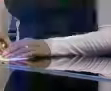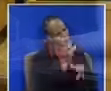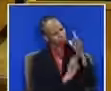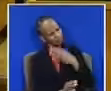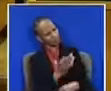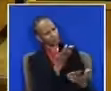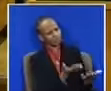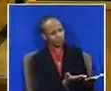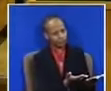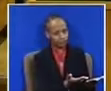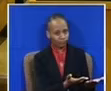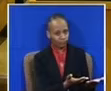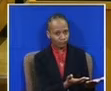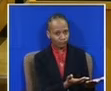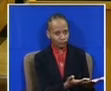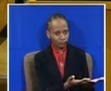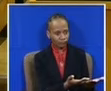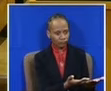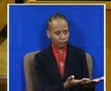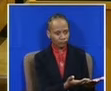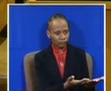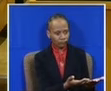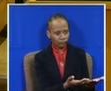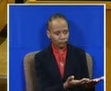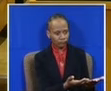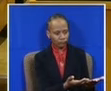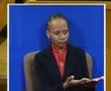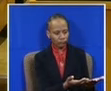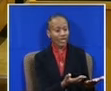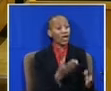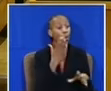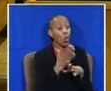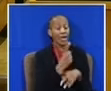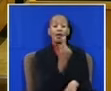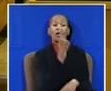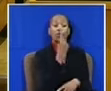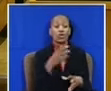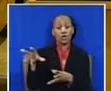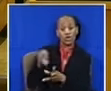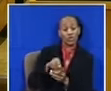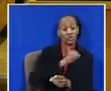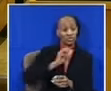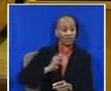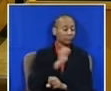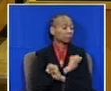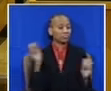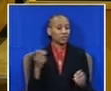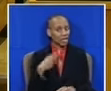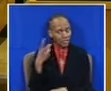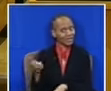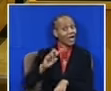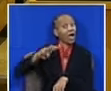be delivering his annual address at the National Council of Provinces. The theme of this year's program is Deepening Unity in Action